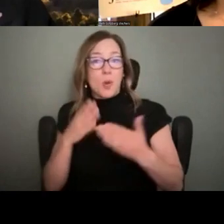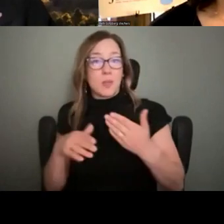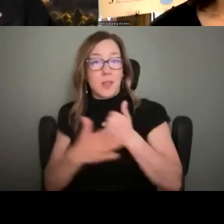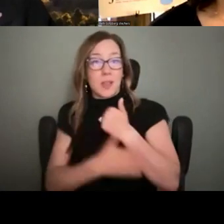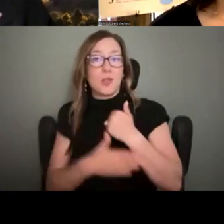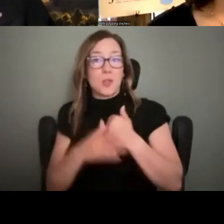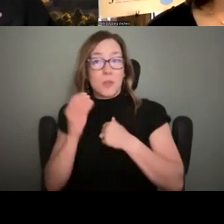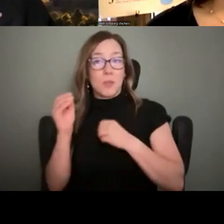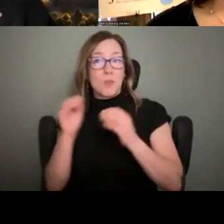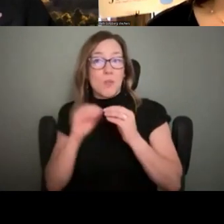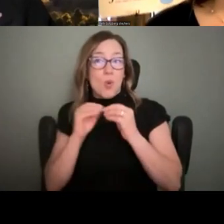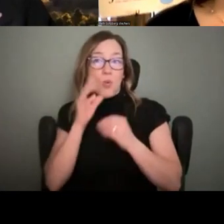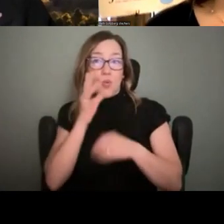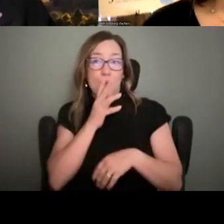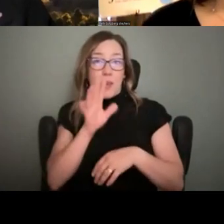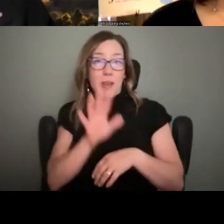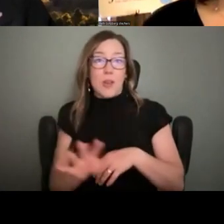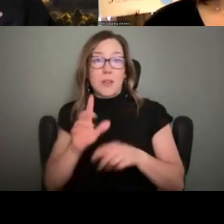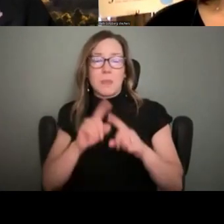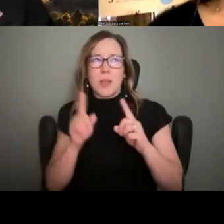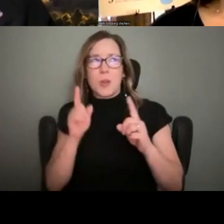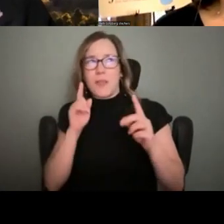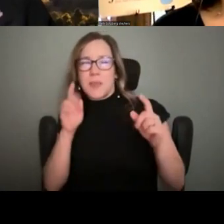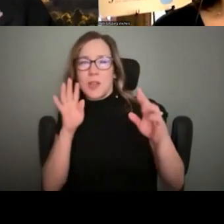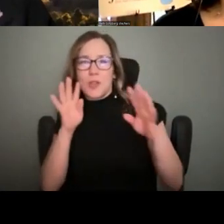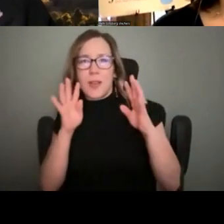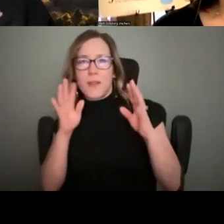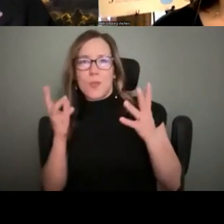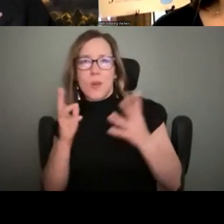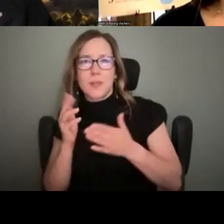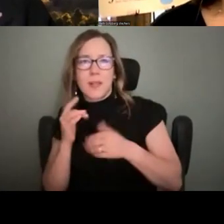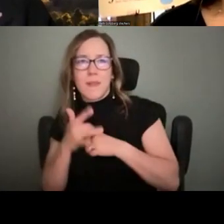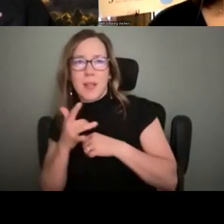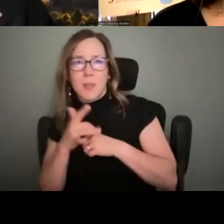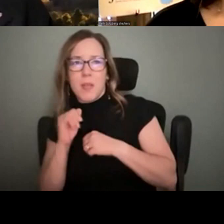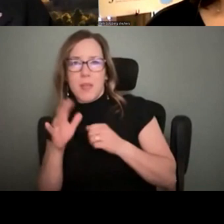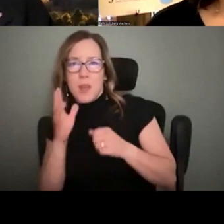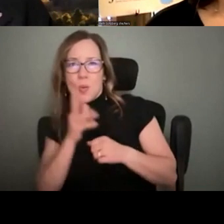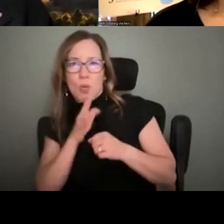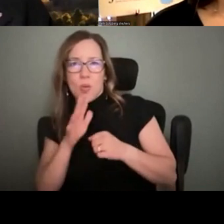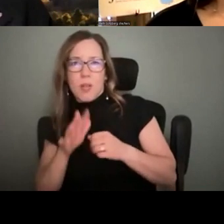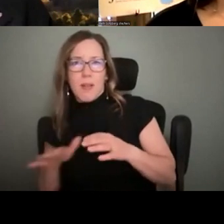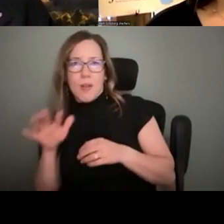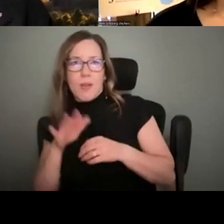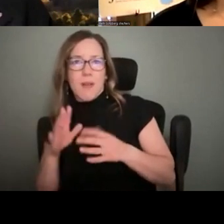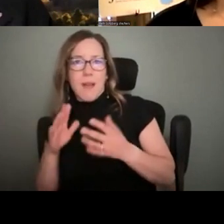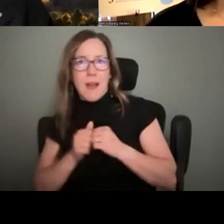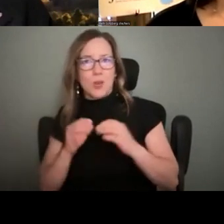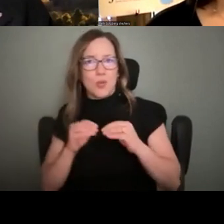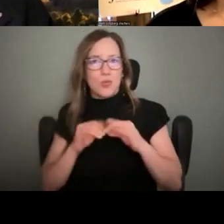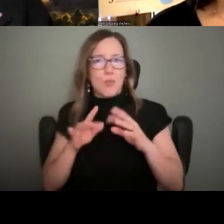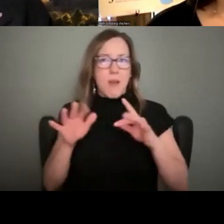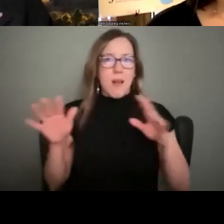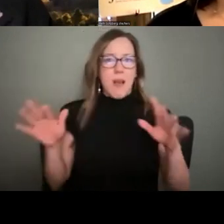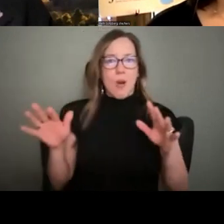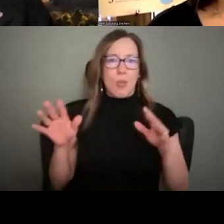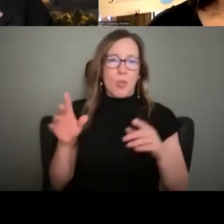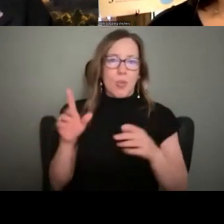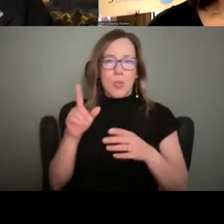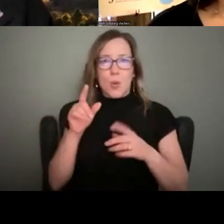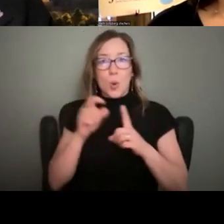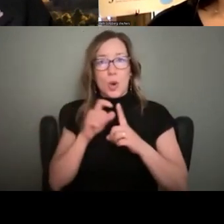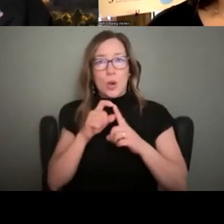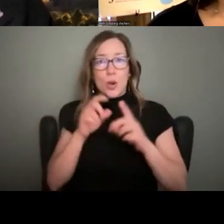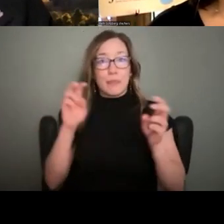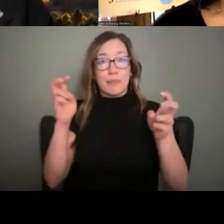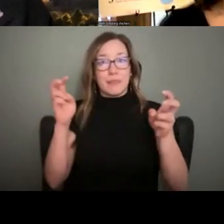rural areas. But again, you have to be creative. So what's available in that rural area? How do you get the word out? One thing that